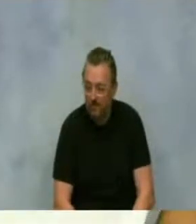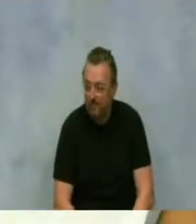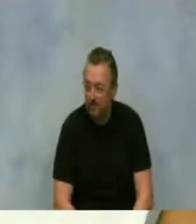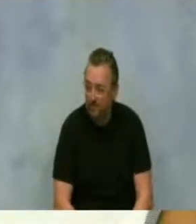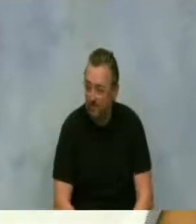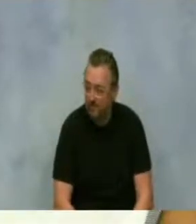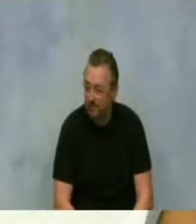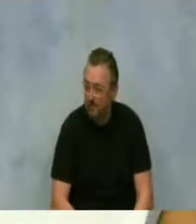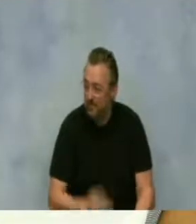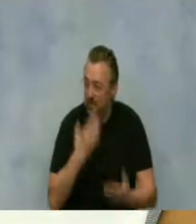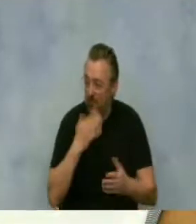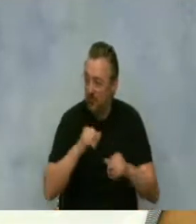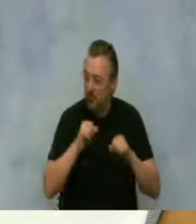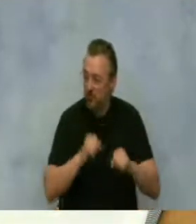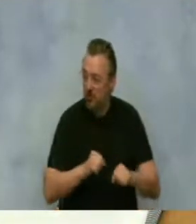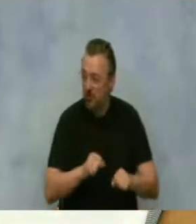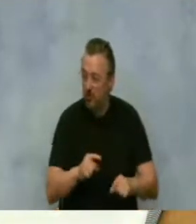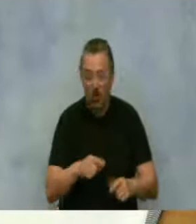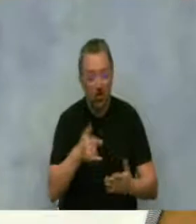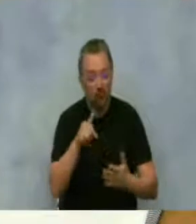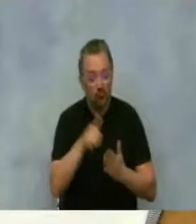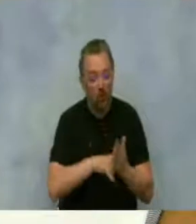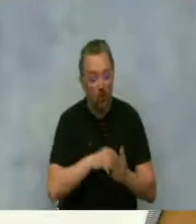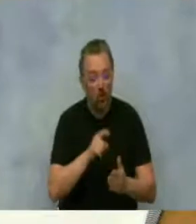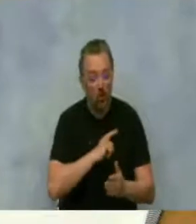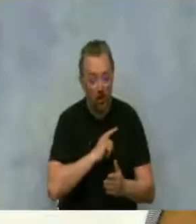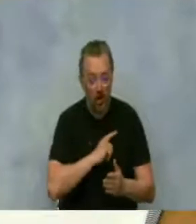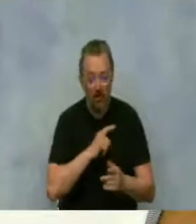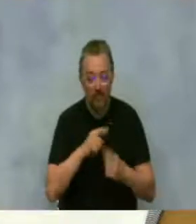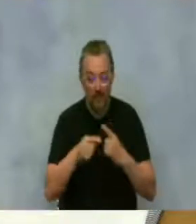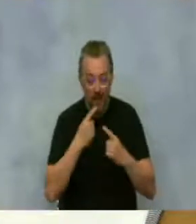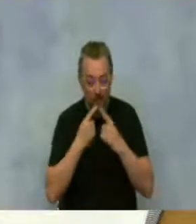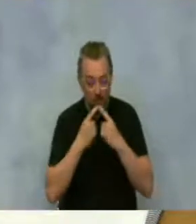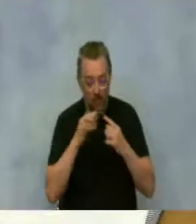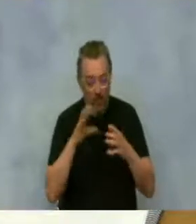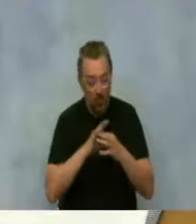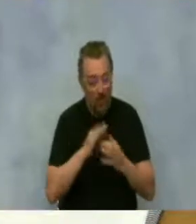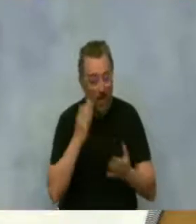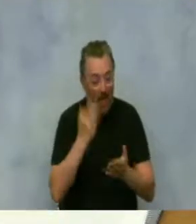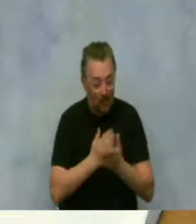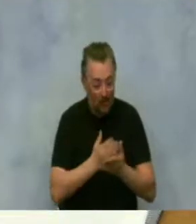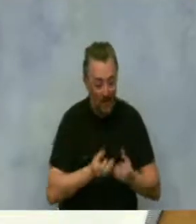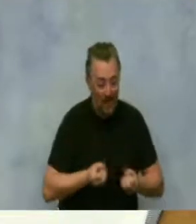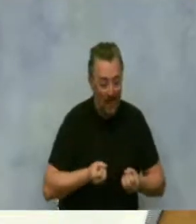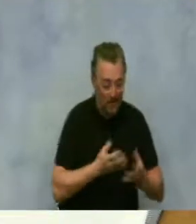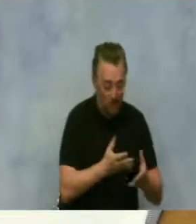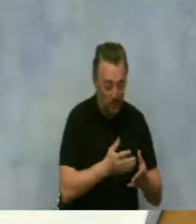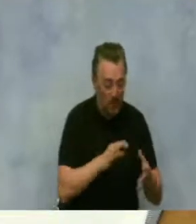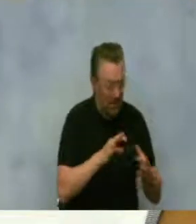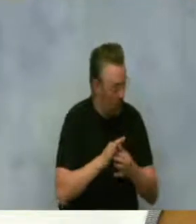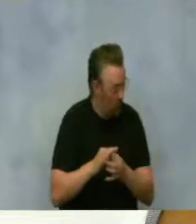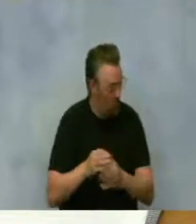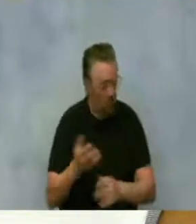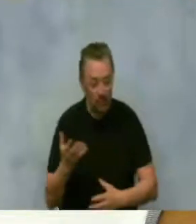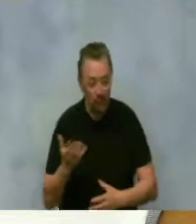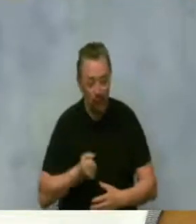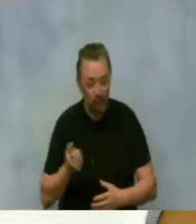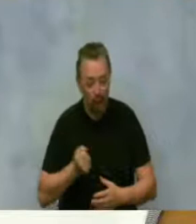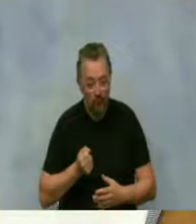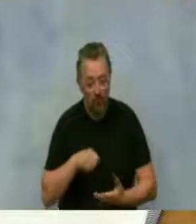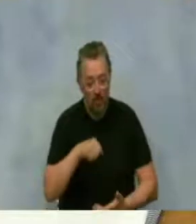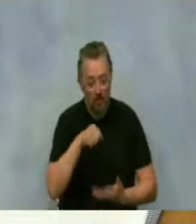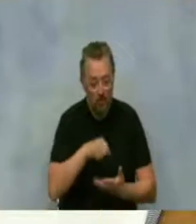Thank you, Chair. The purpose of the report is to provide information on actual expenditure against the revenue budget for housing and technical